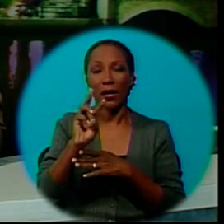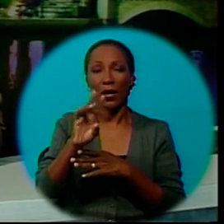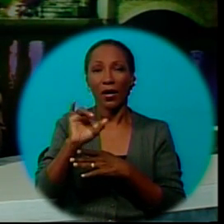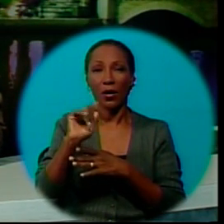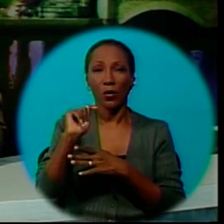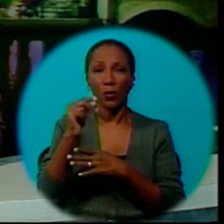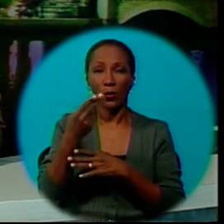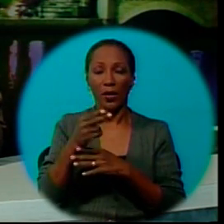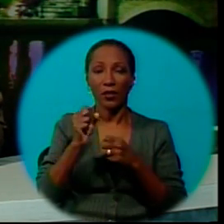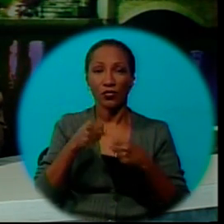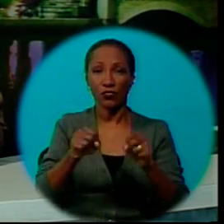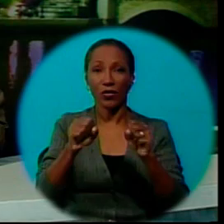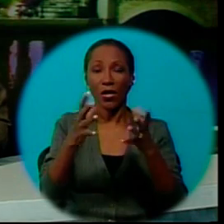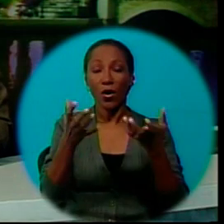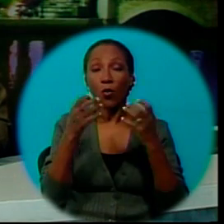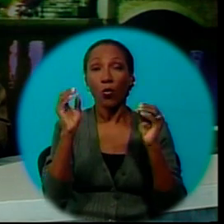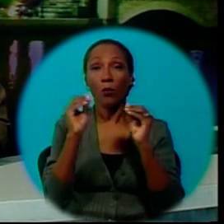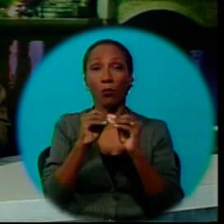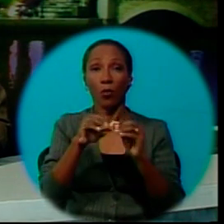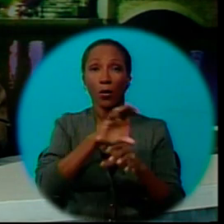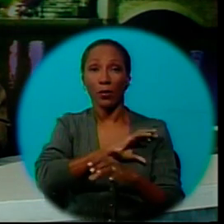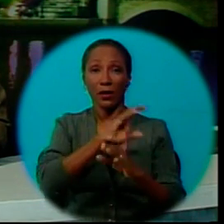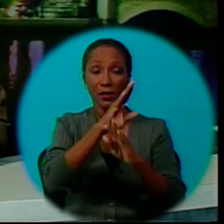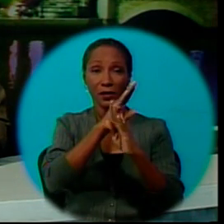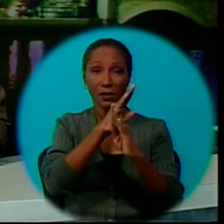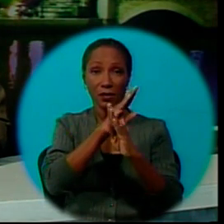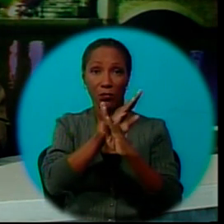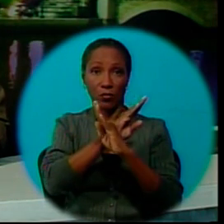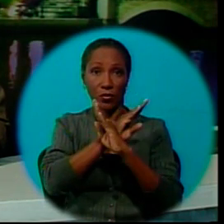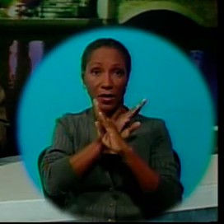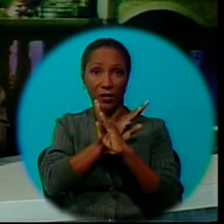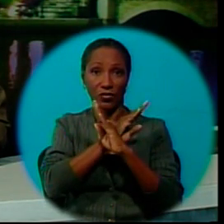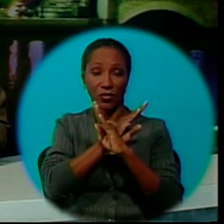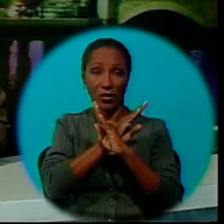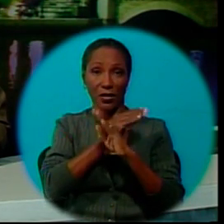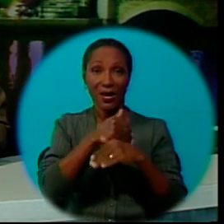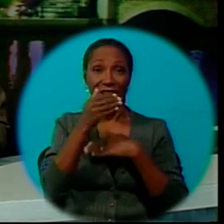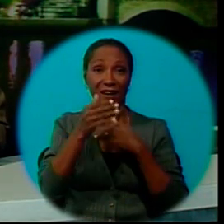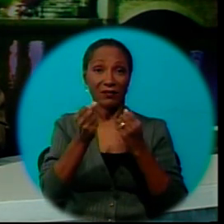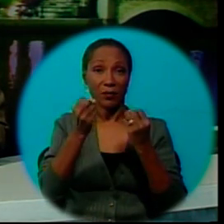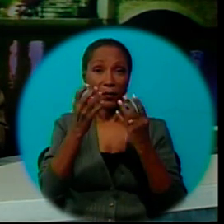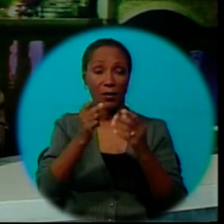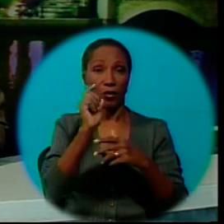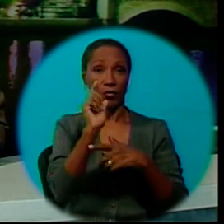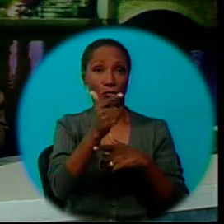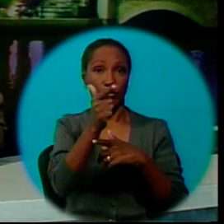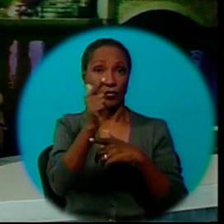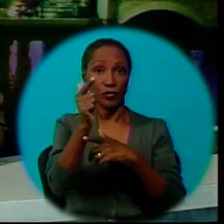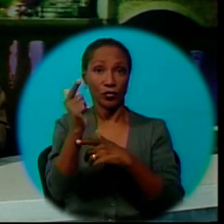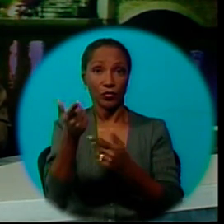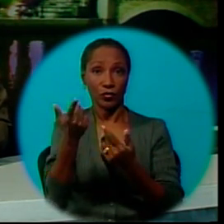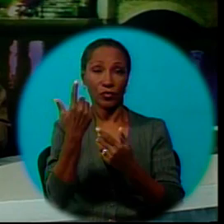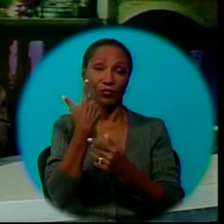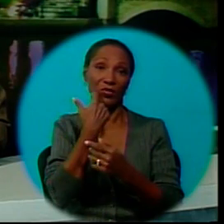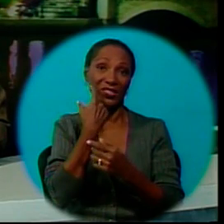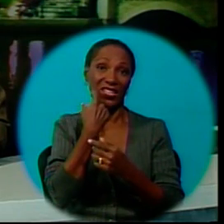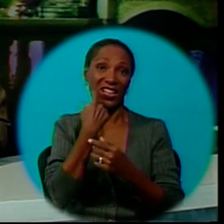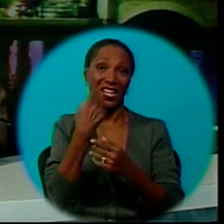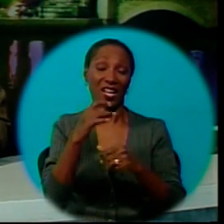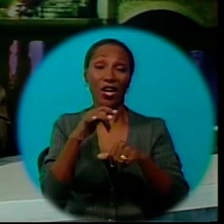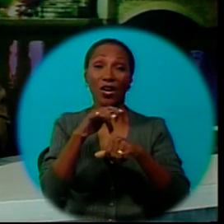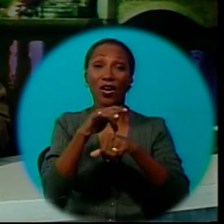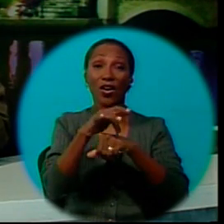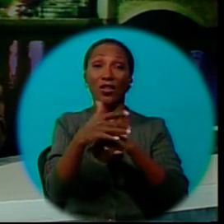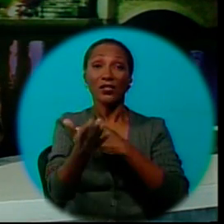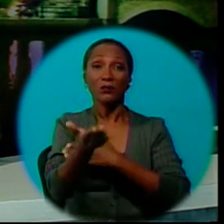stronger police presence in the area. This after a number of shooting incidents, the most recent occurring early this morning. A